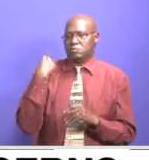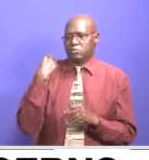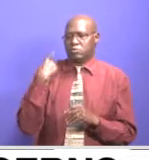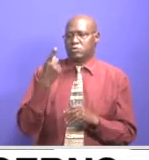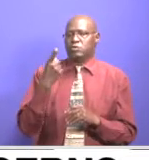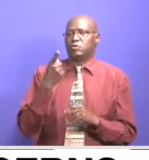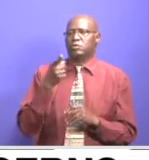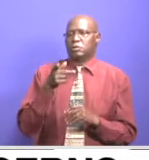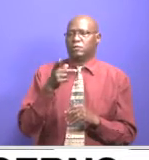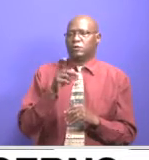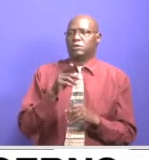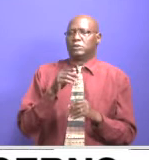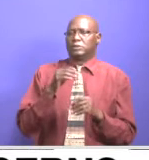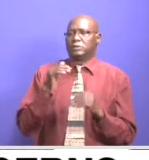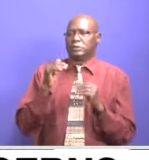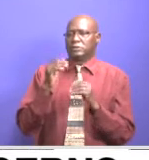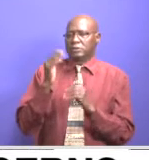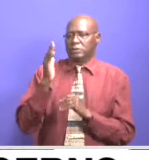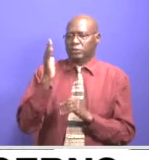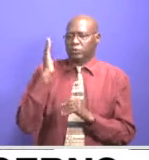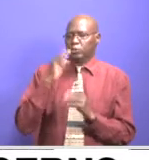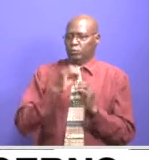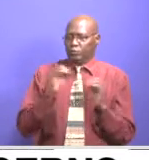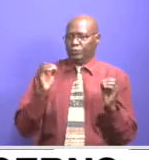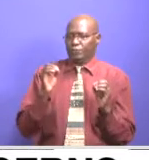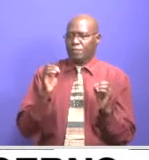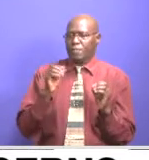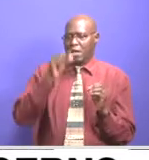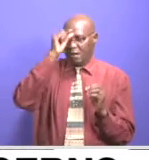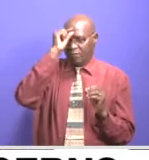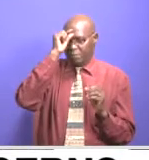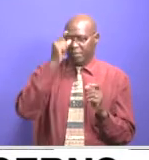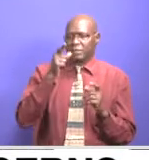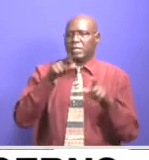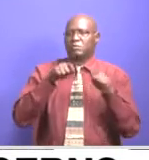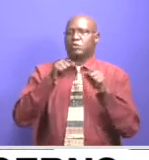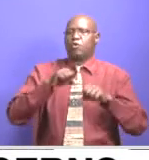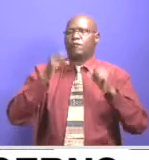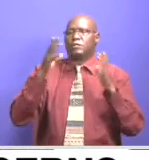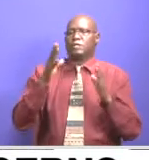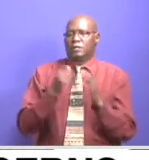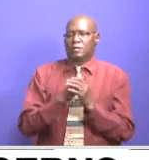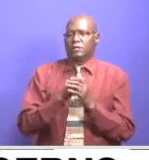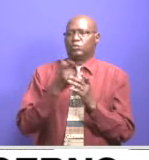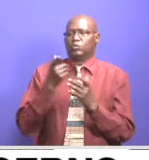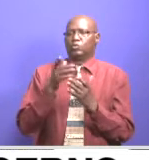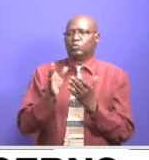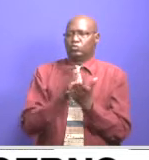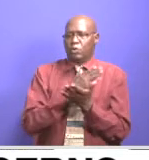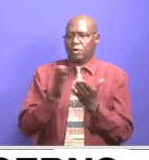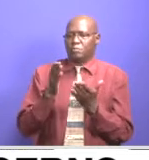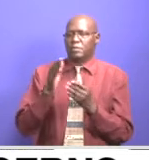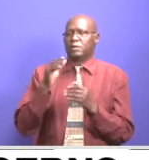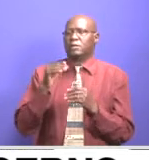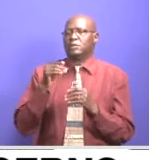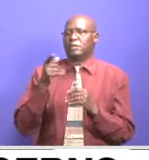Opio Wandai now wants both the police and national government administrative officers to partner with the local residents to eradicate insecurity, especially